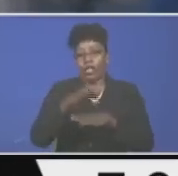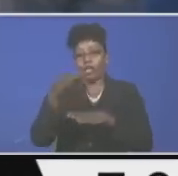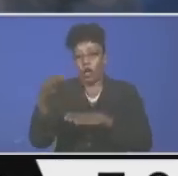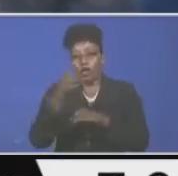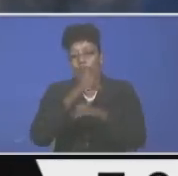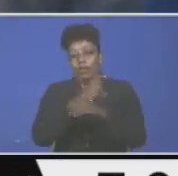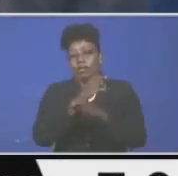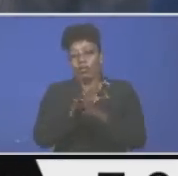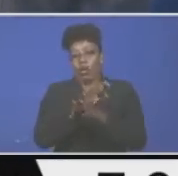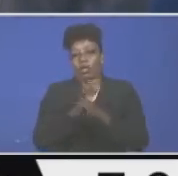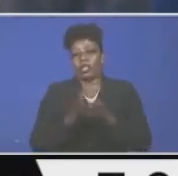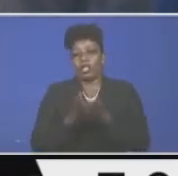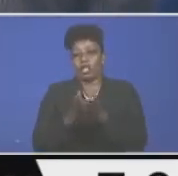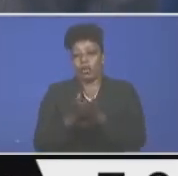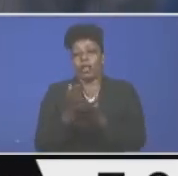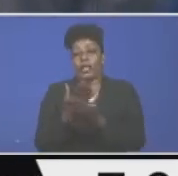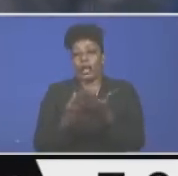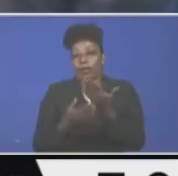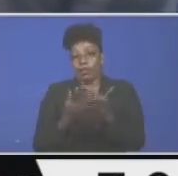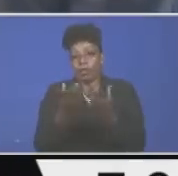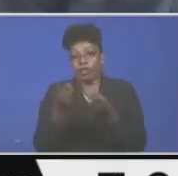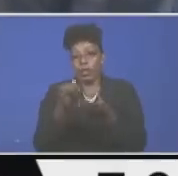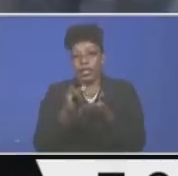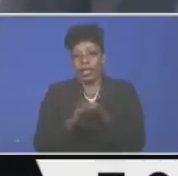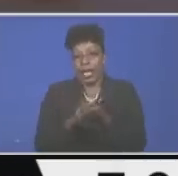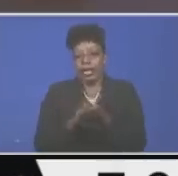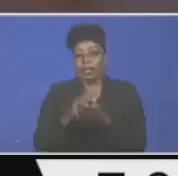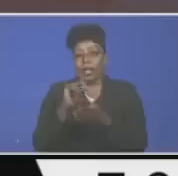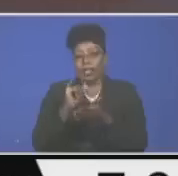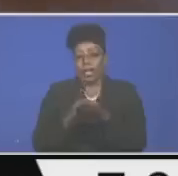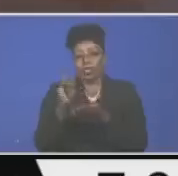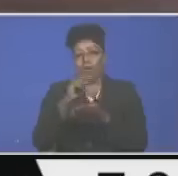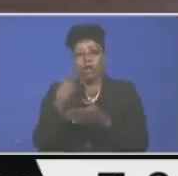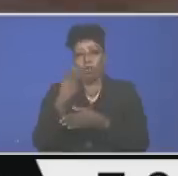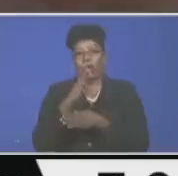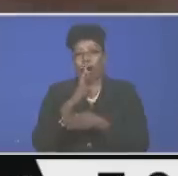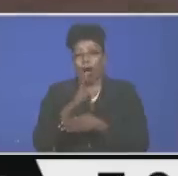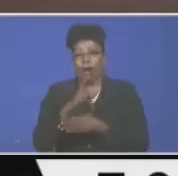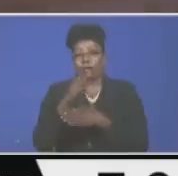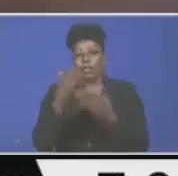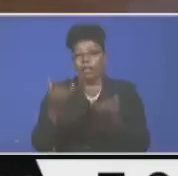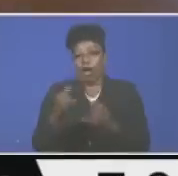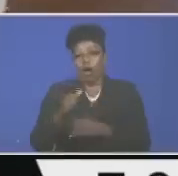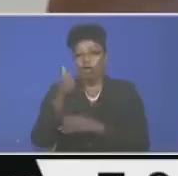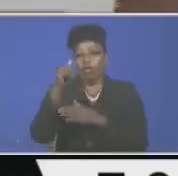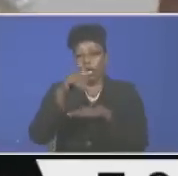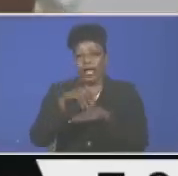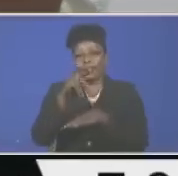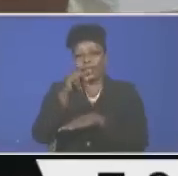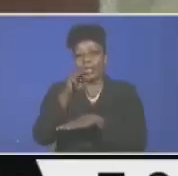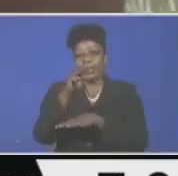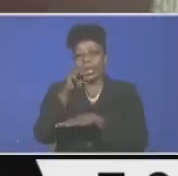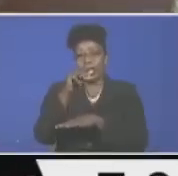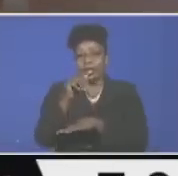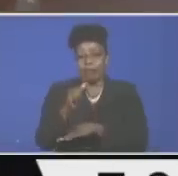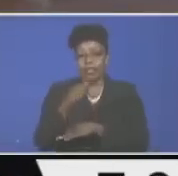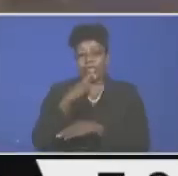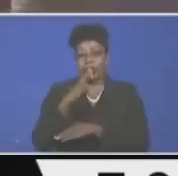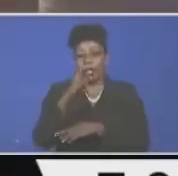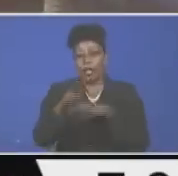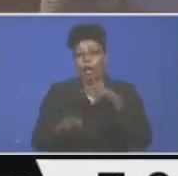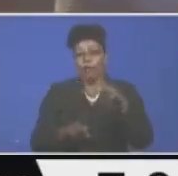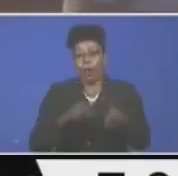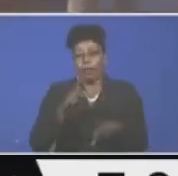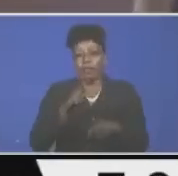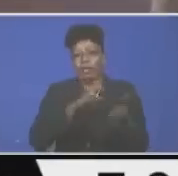they're comfortable with it, okay? That's where we are. Officials at NEMA are advising the public to be prepared this hurricane